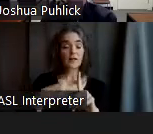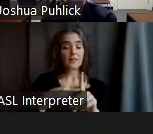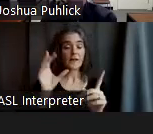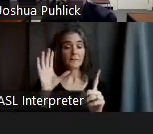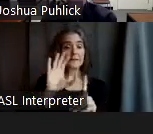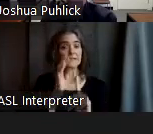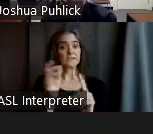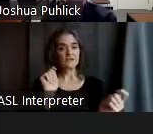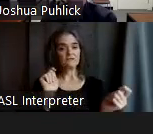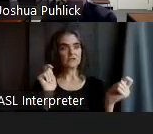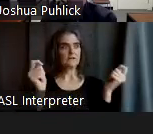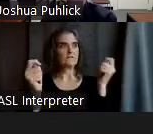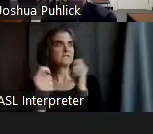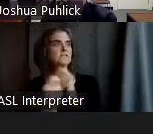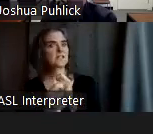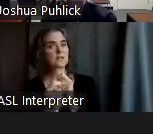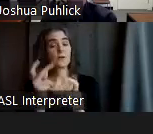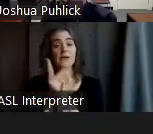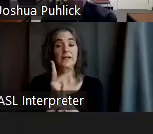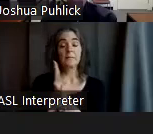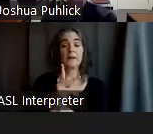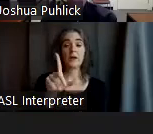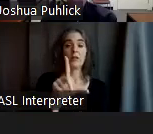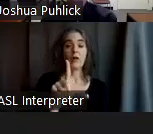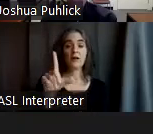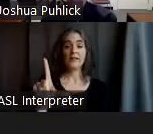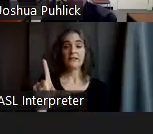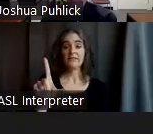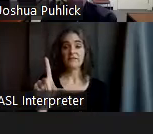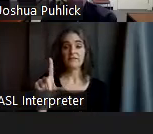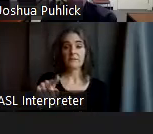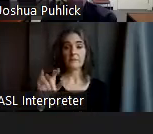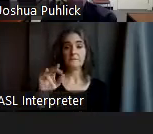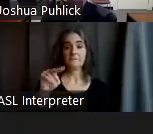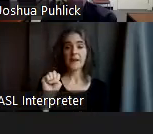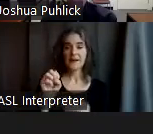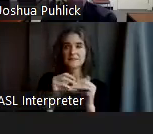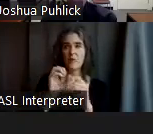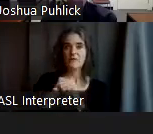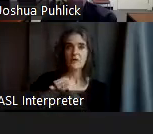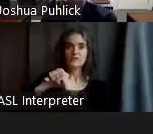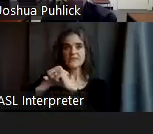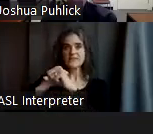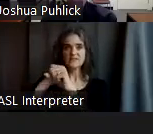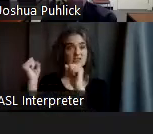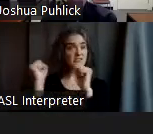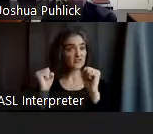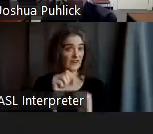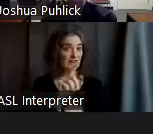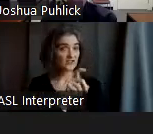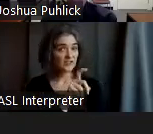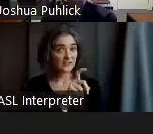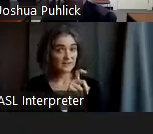that keeping longleaf pine is more like a resistance strategy?